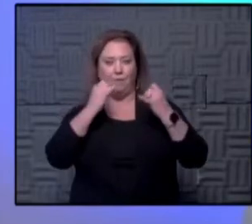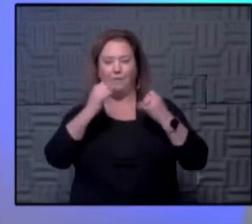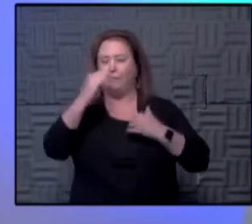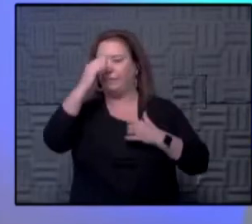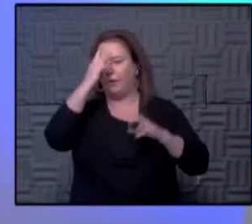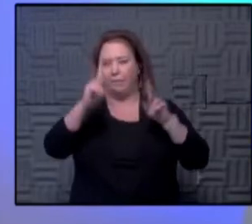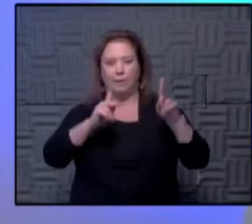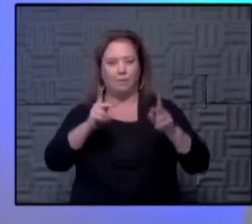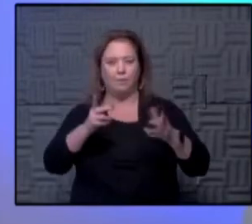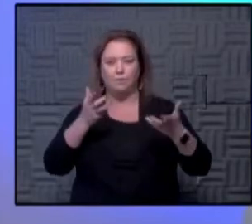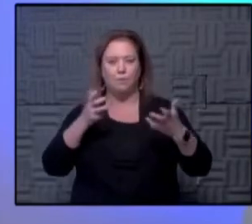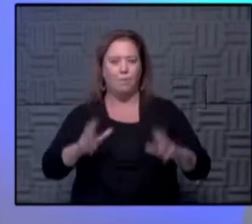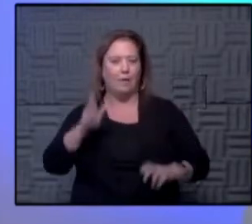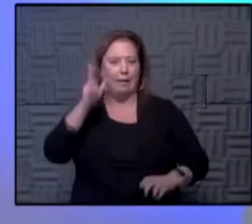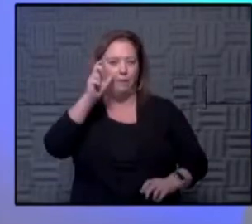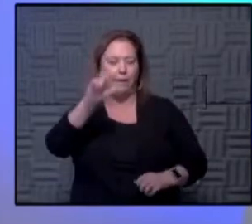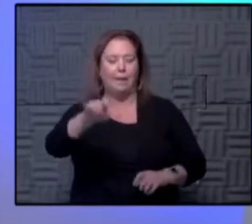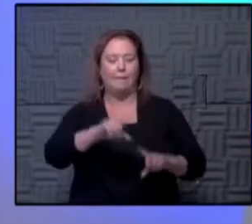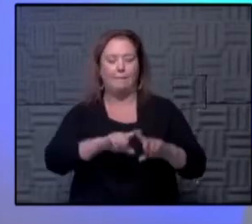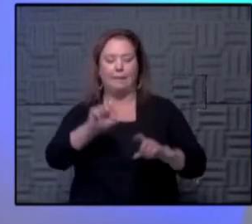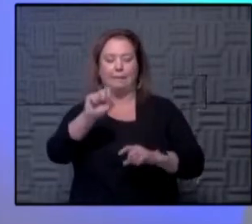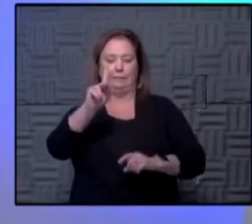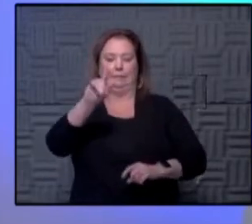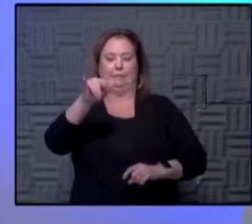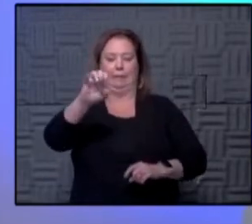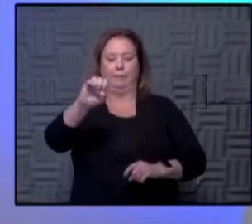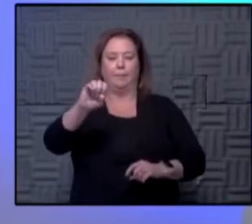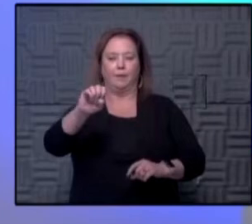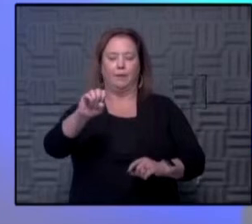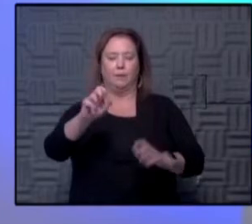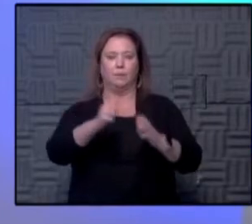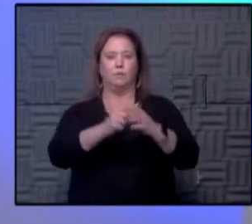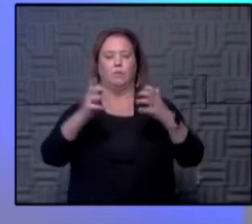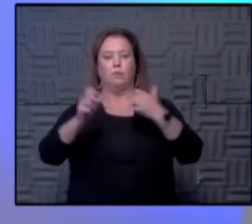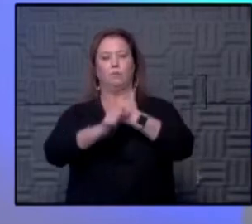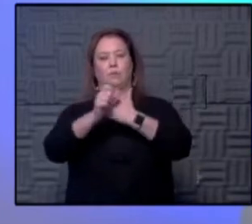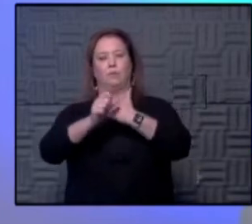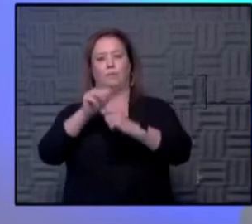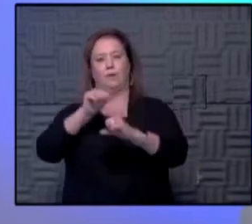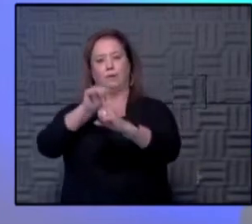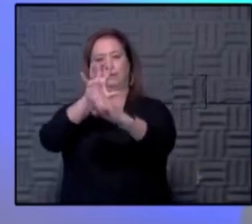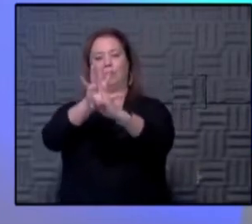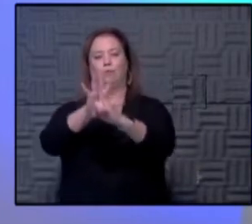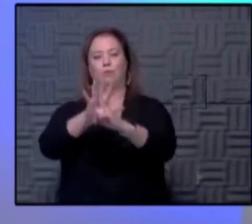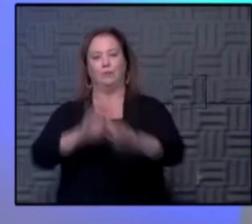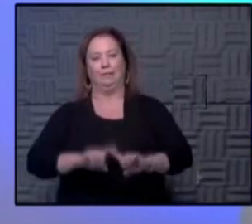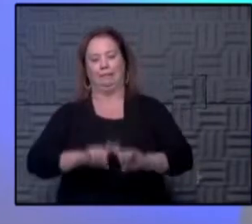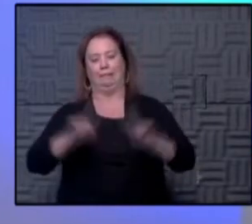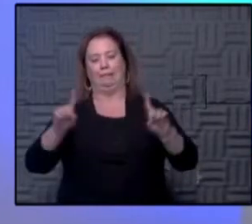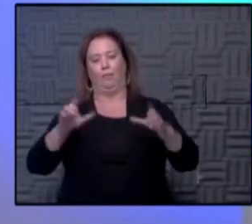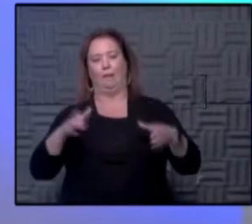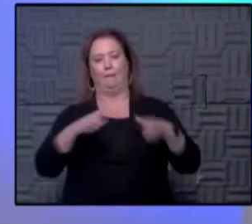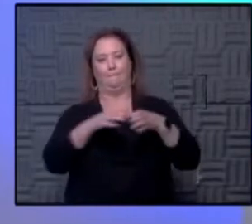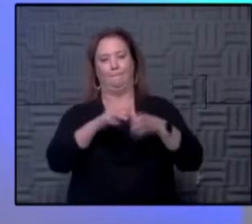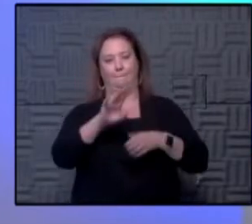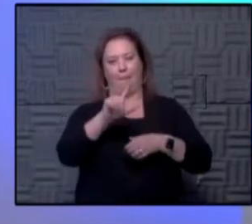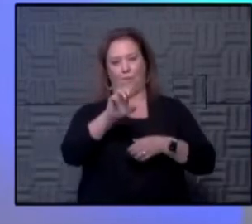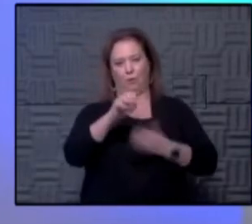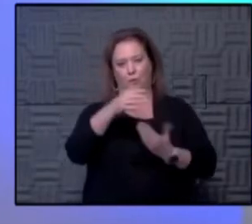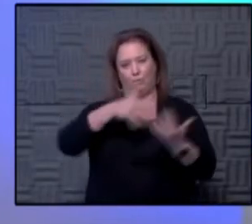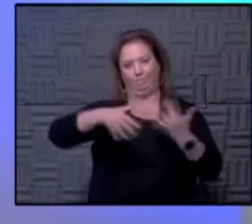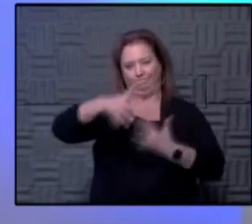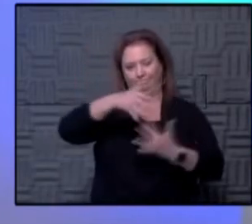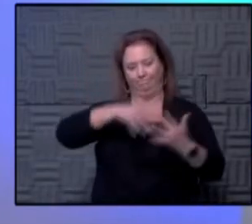people want to hear right now. But I think there's too much risk of exposing that many different bubbles to one another.